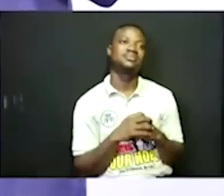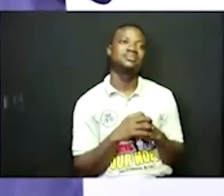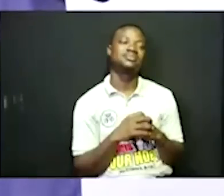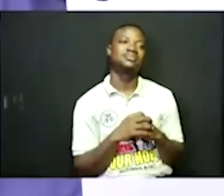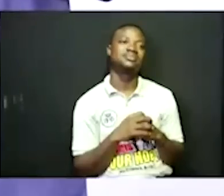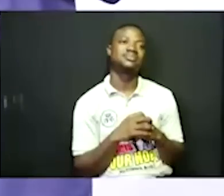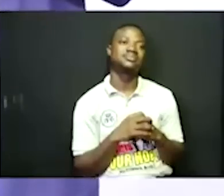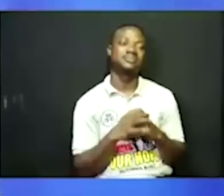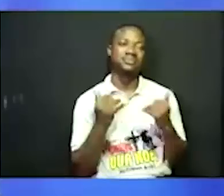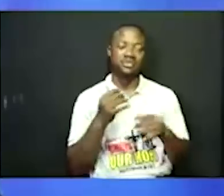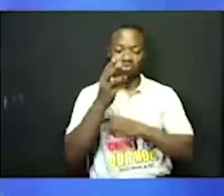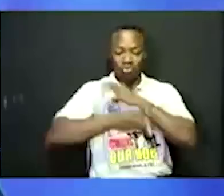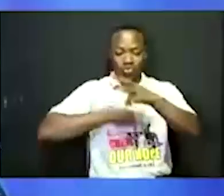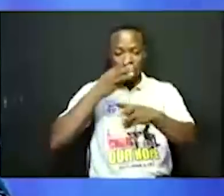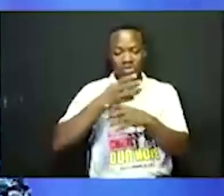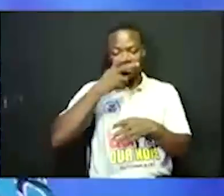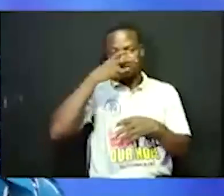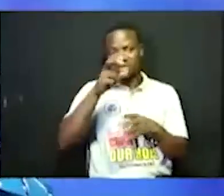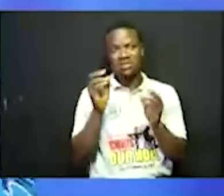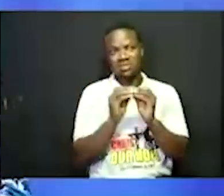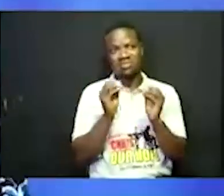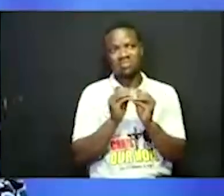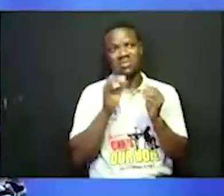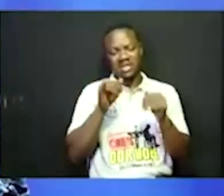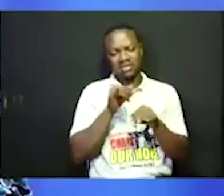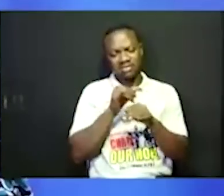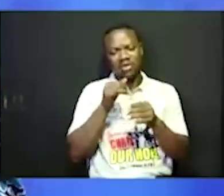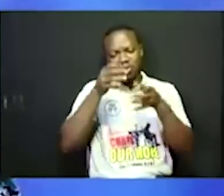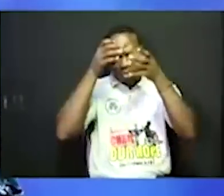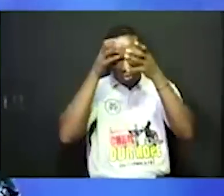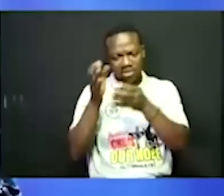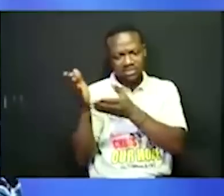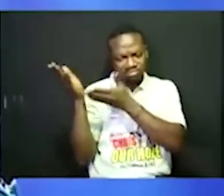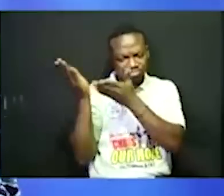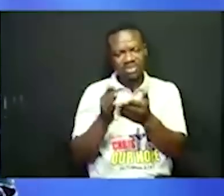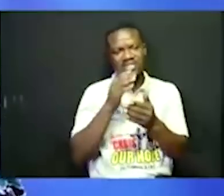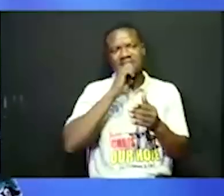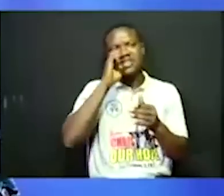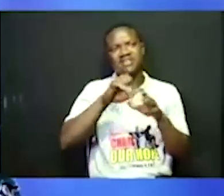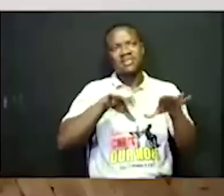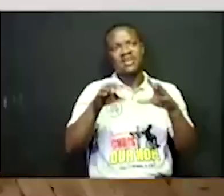The corrupt world structure, it breeds evil. And it causes